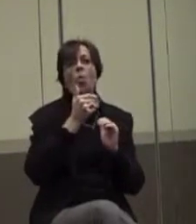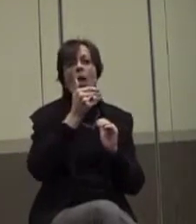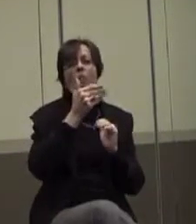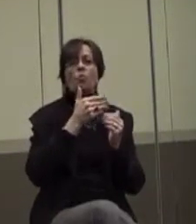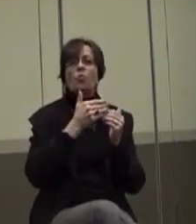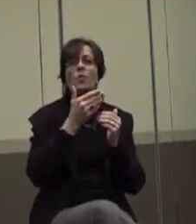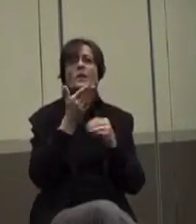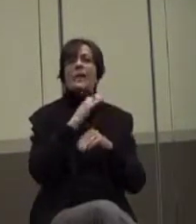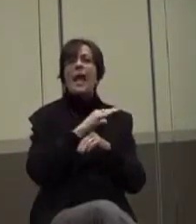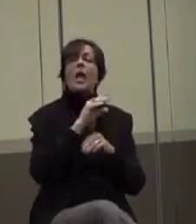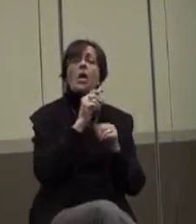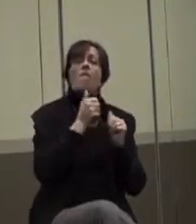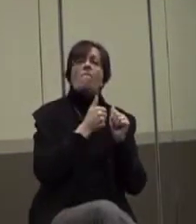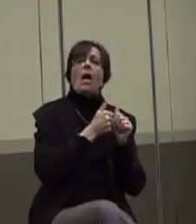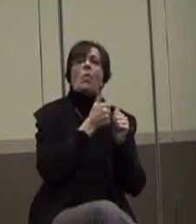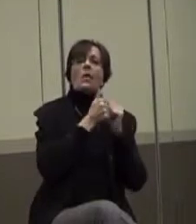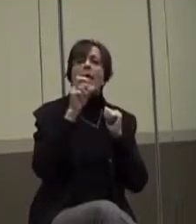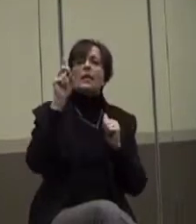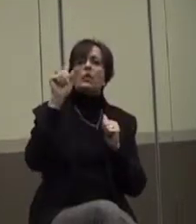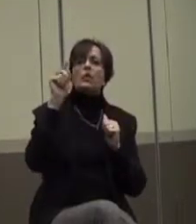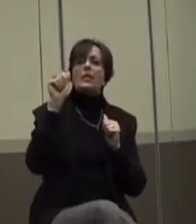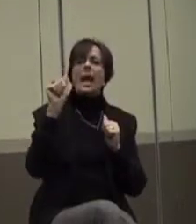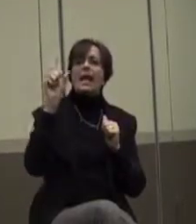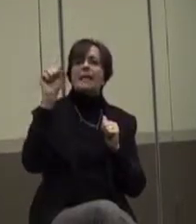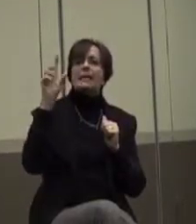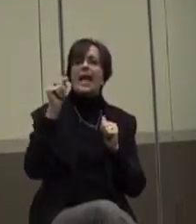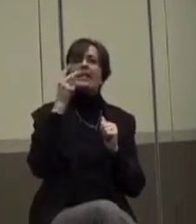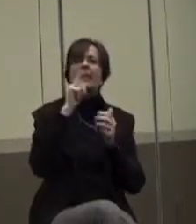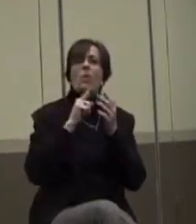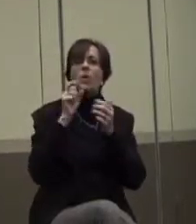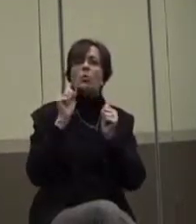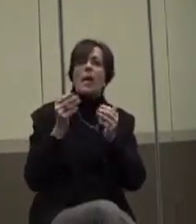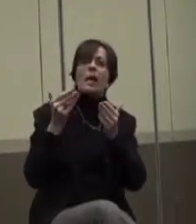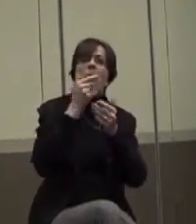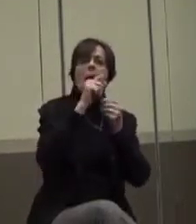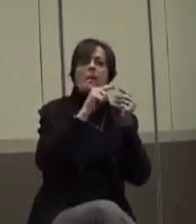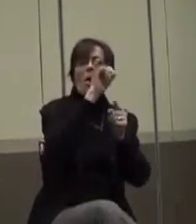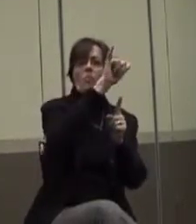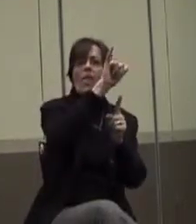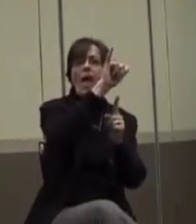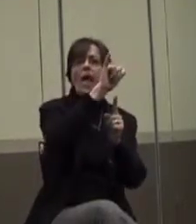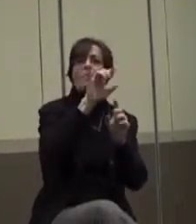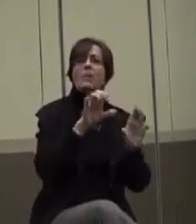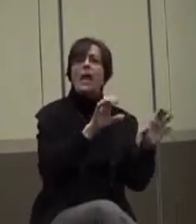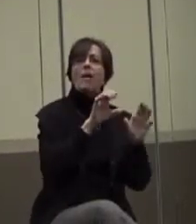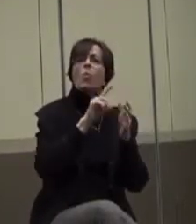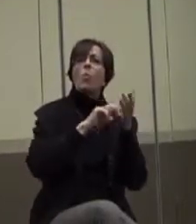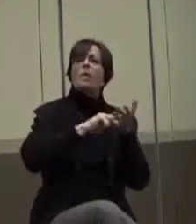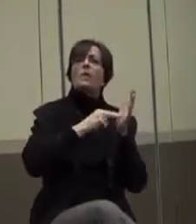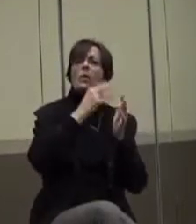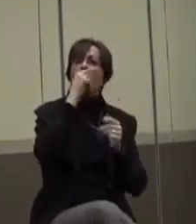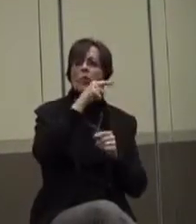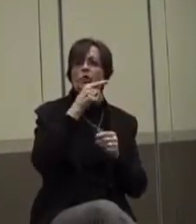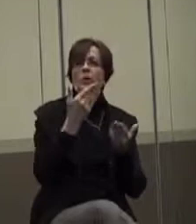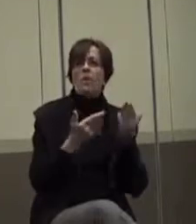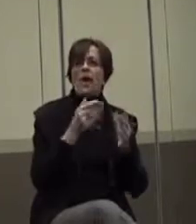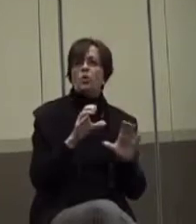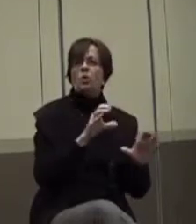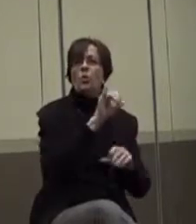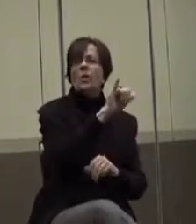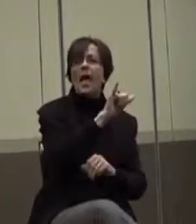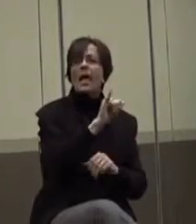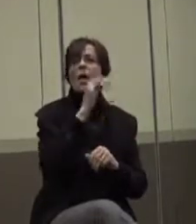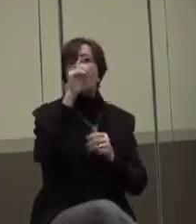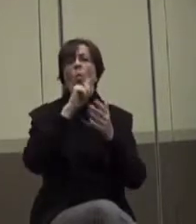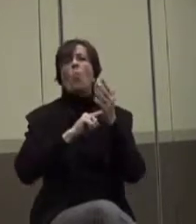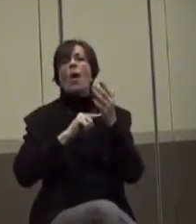data set by data set and see what you can collect from about that behavior and what it means in terms of why she might be doing it, what